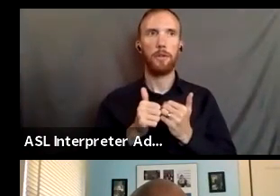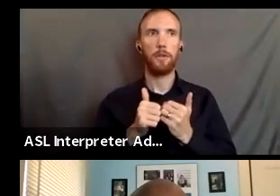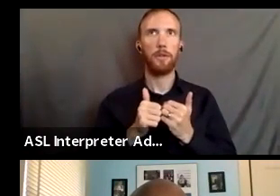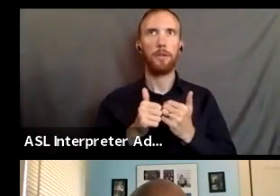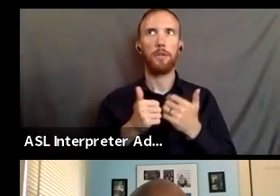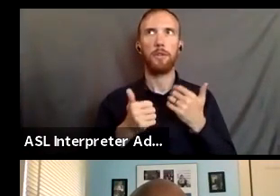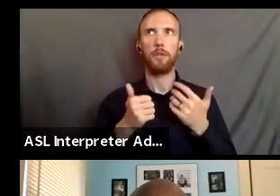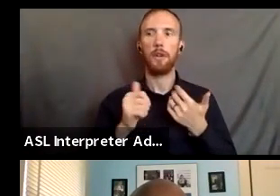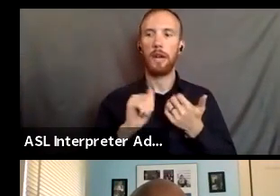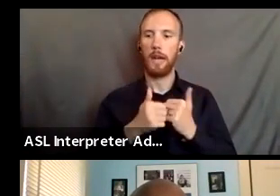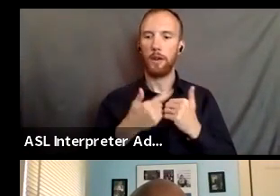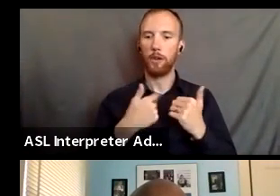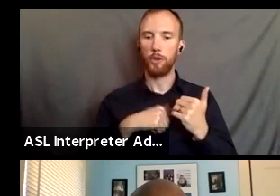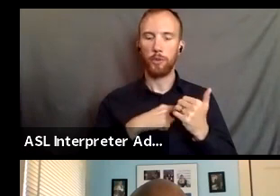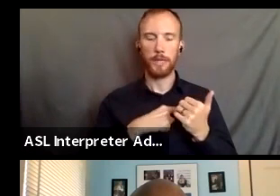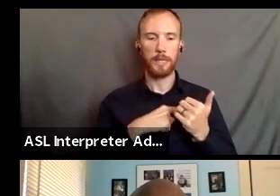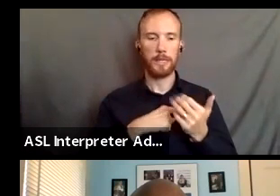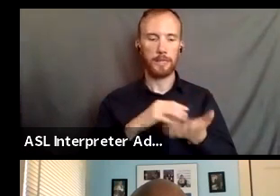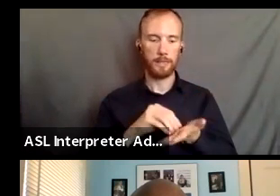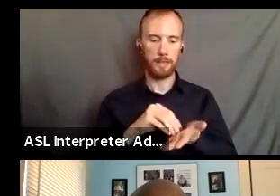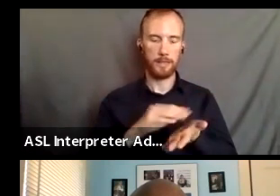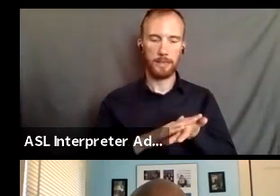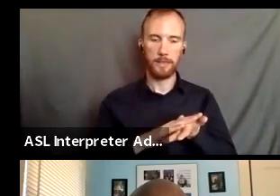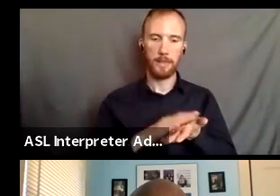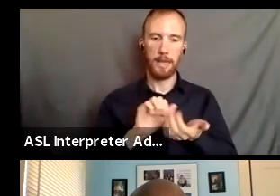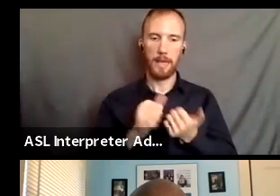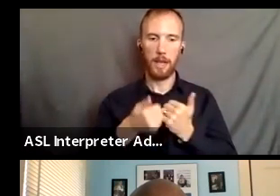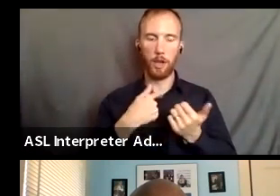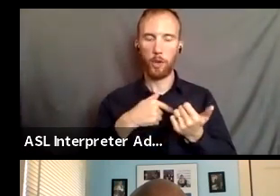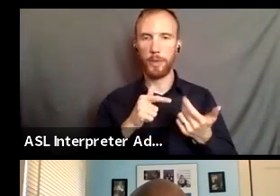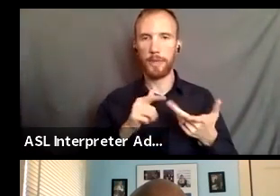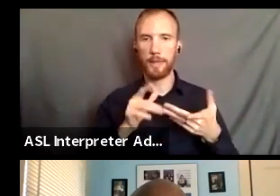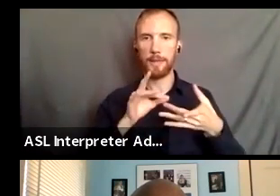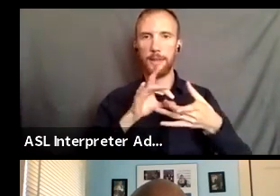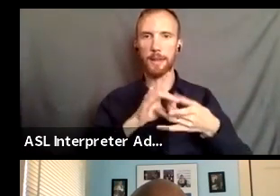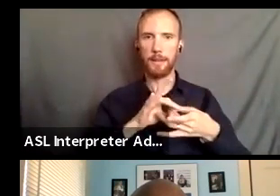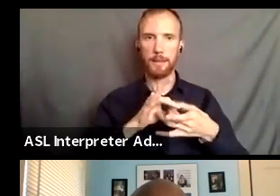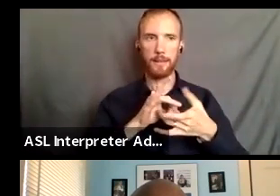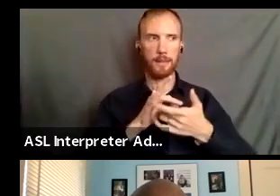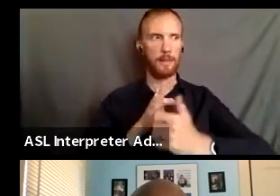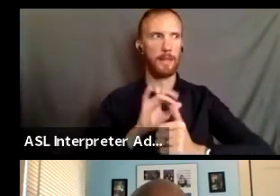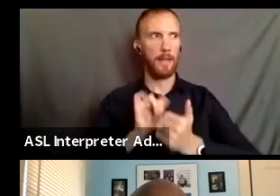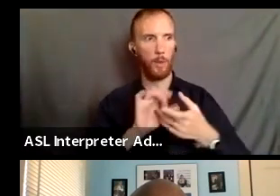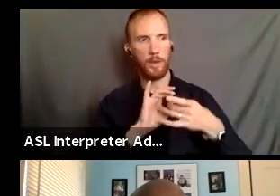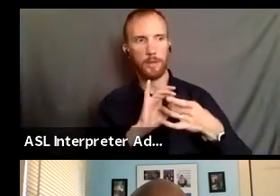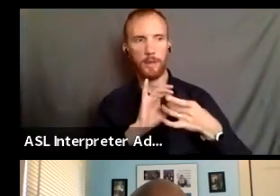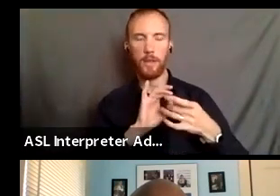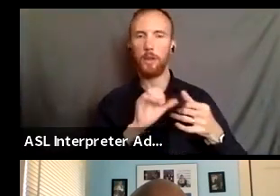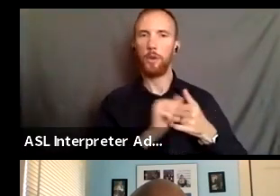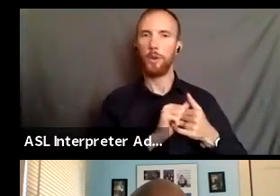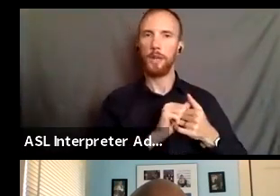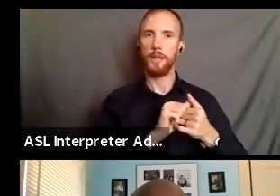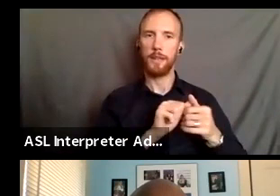tracking how we then connecting with with our students who are victims of gun